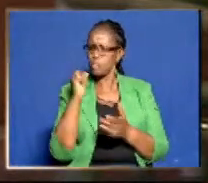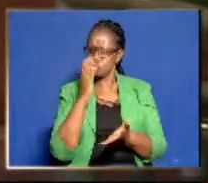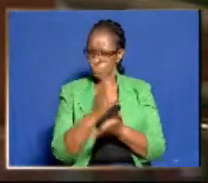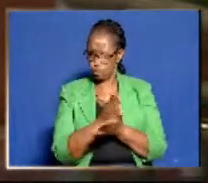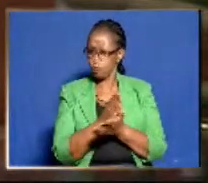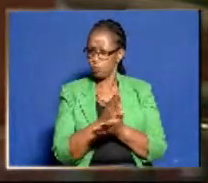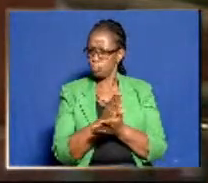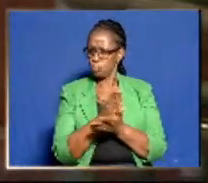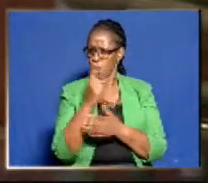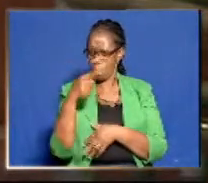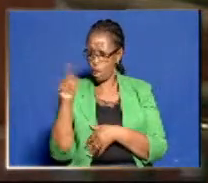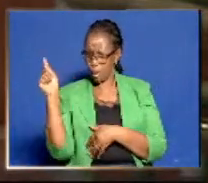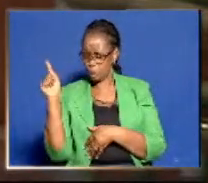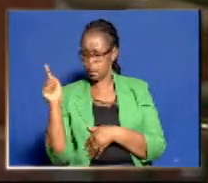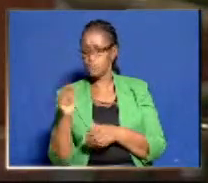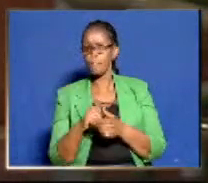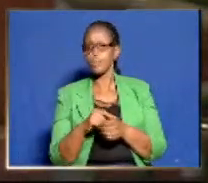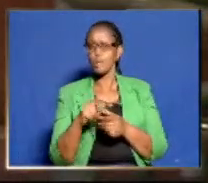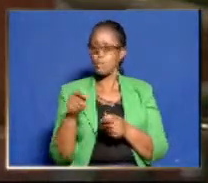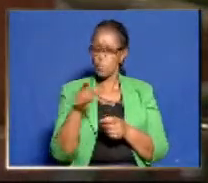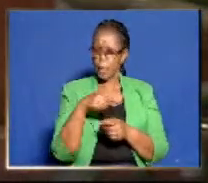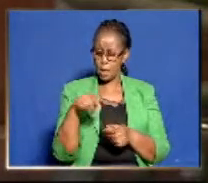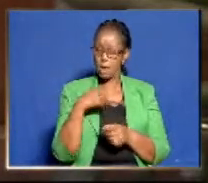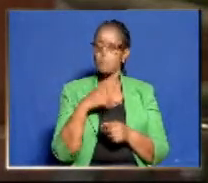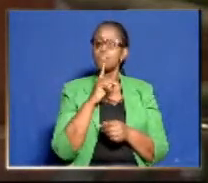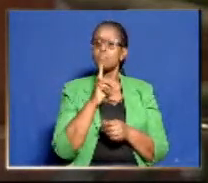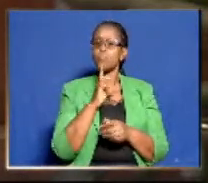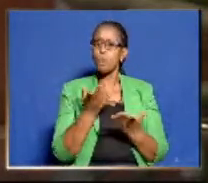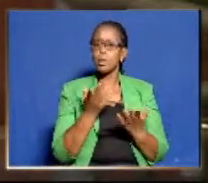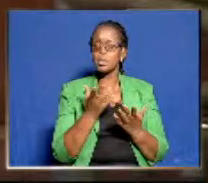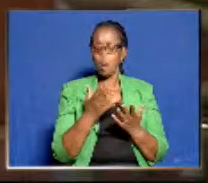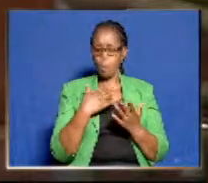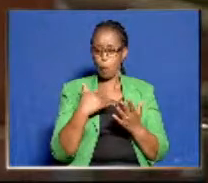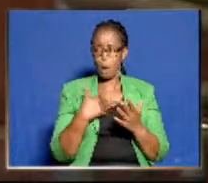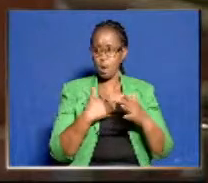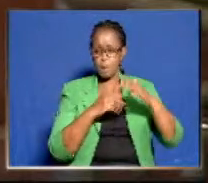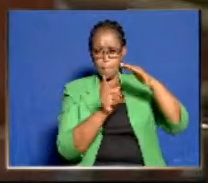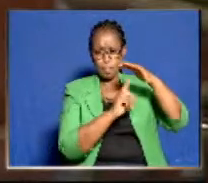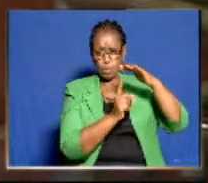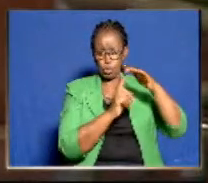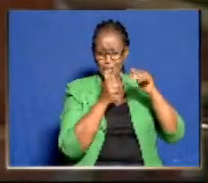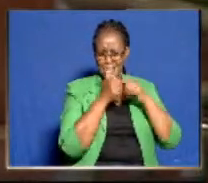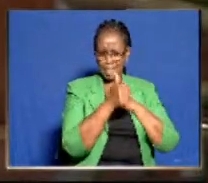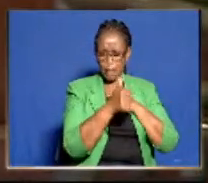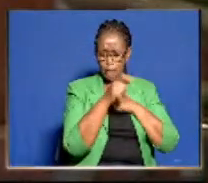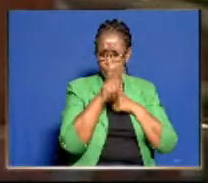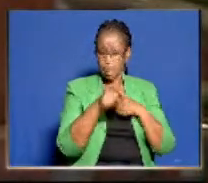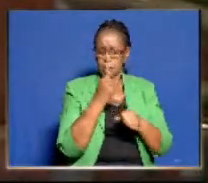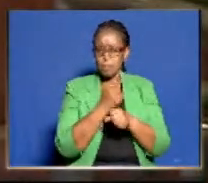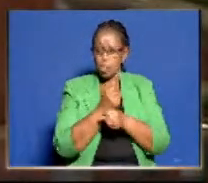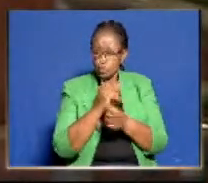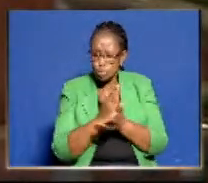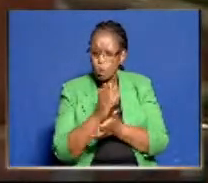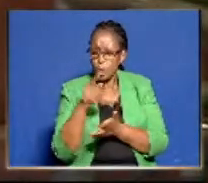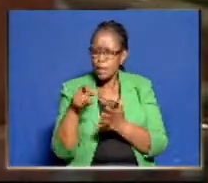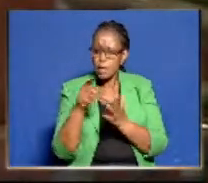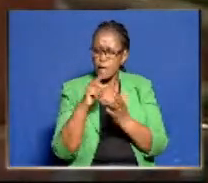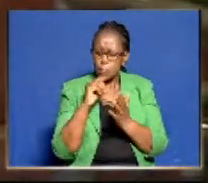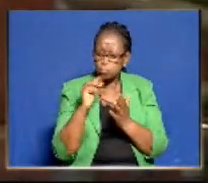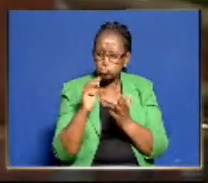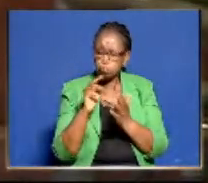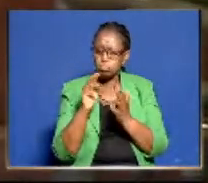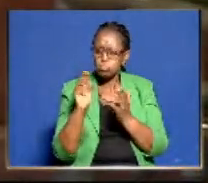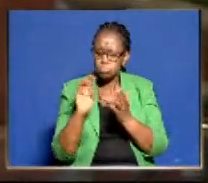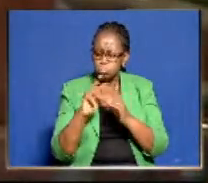to oversight, we said that we would like the ministry to ensure that they go through these pending bills so